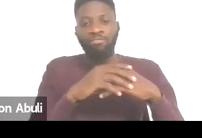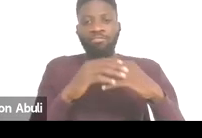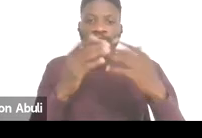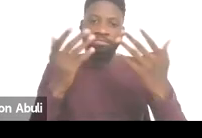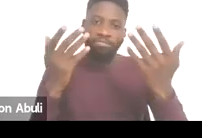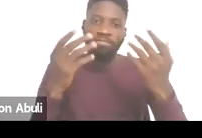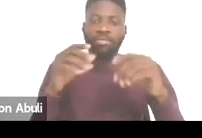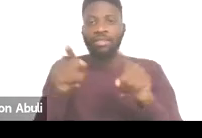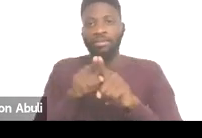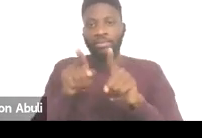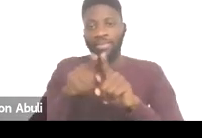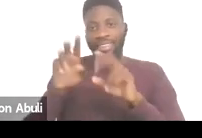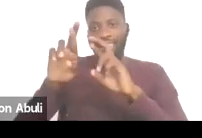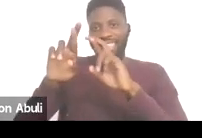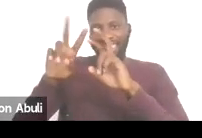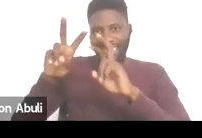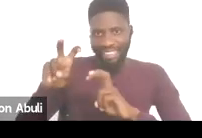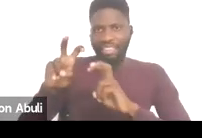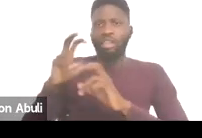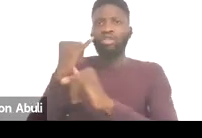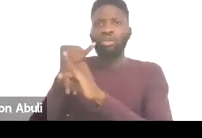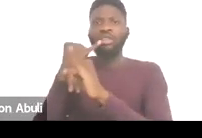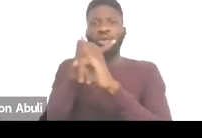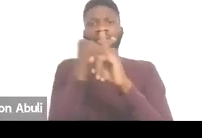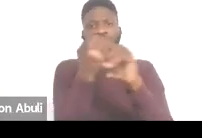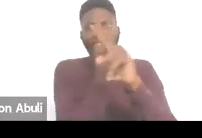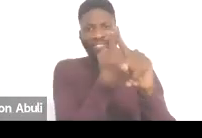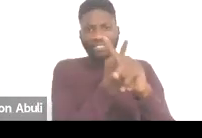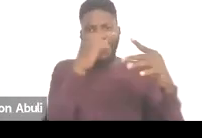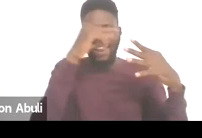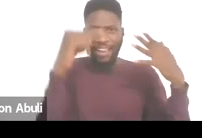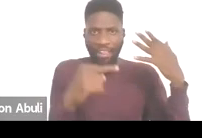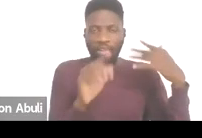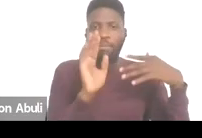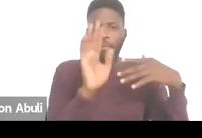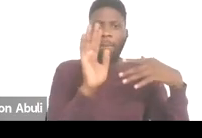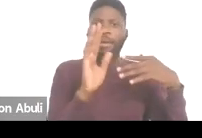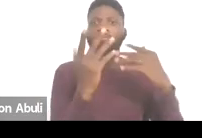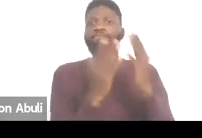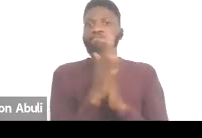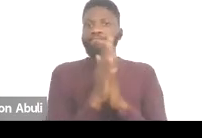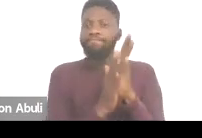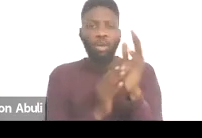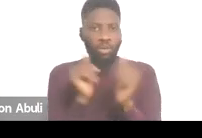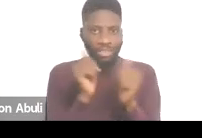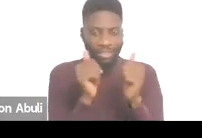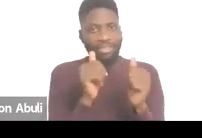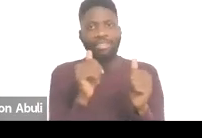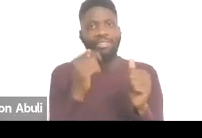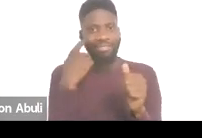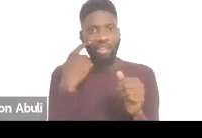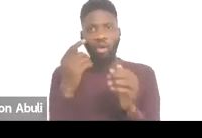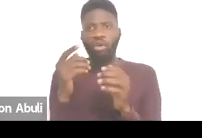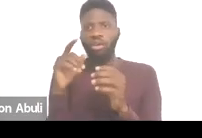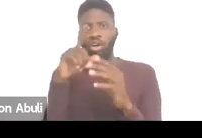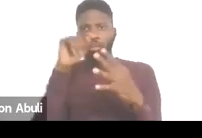Research occupations, develop a list of possible careers based on your particular combination of skills and interests. You're good at